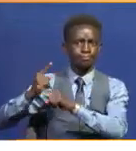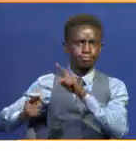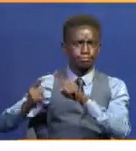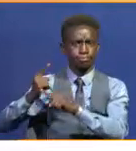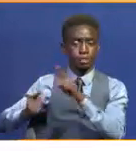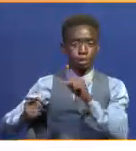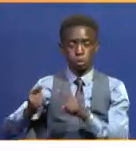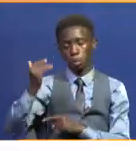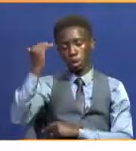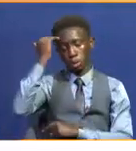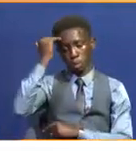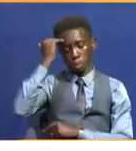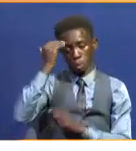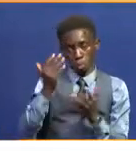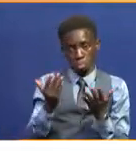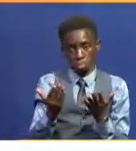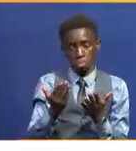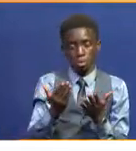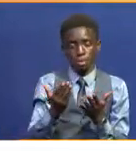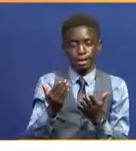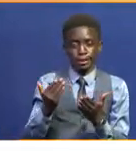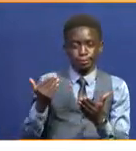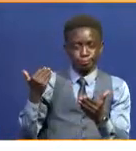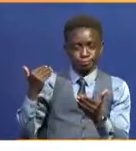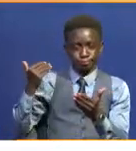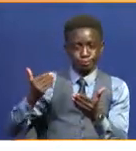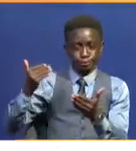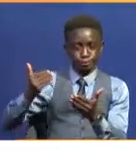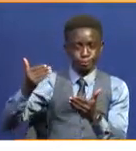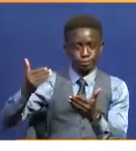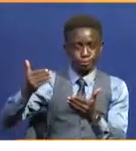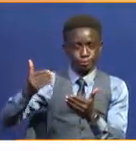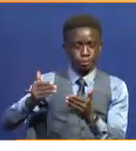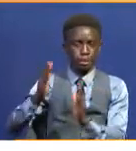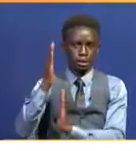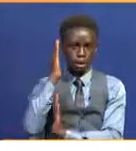of security for clients. You can tell